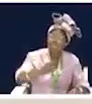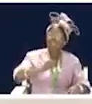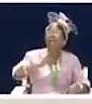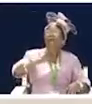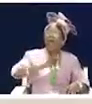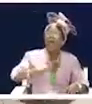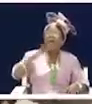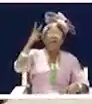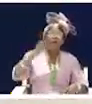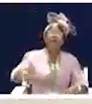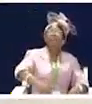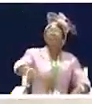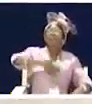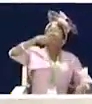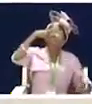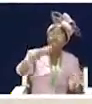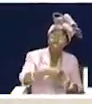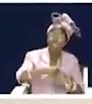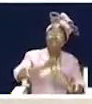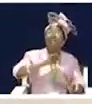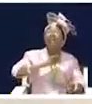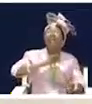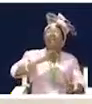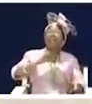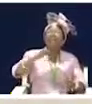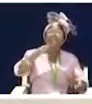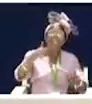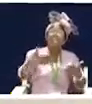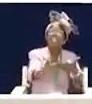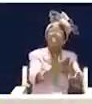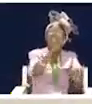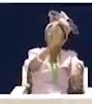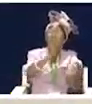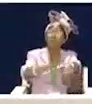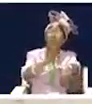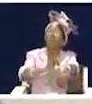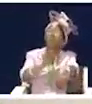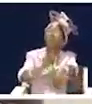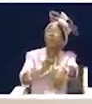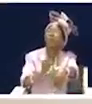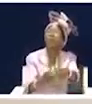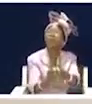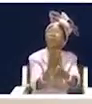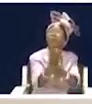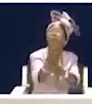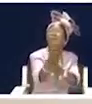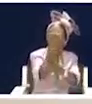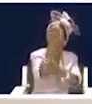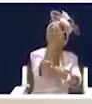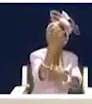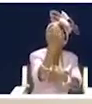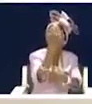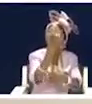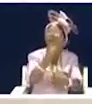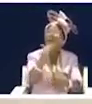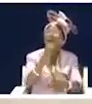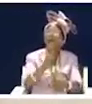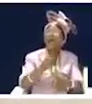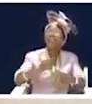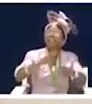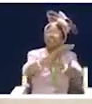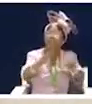olodumare o to bi lo ba o be le to egun to lagara ra bi gba ti ara ba san o si de tan mi